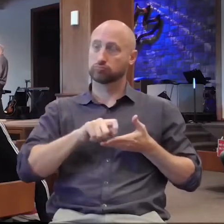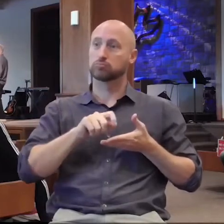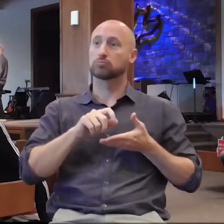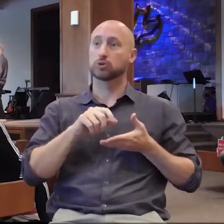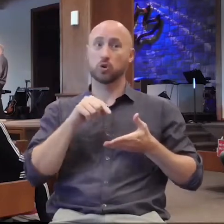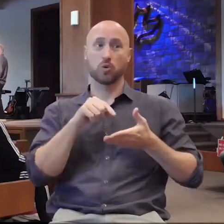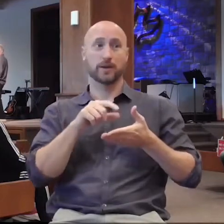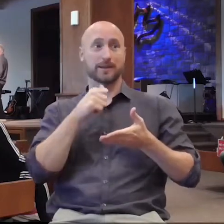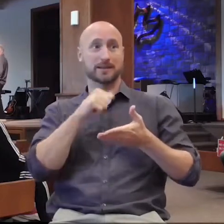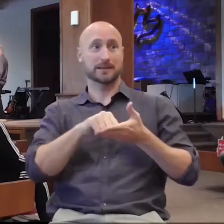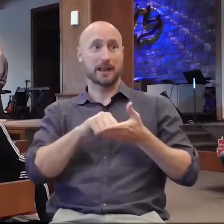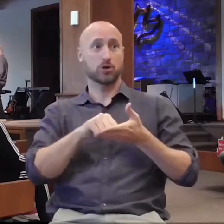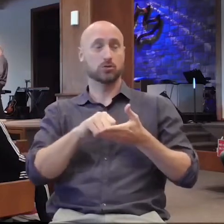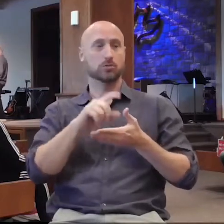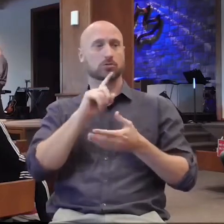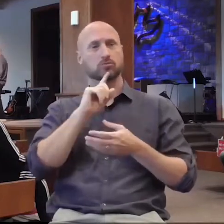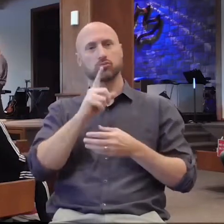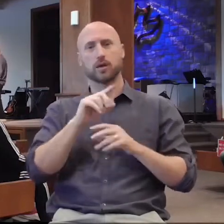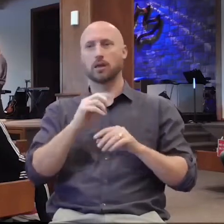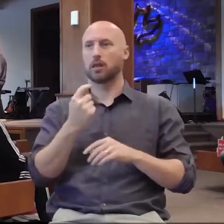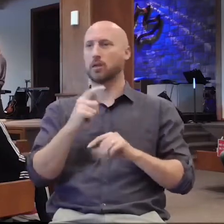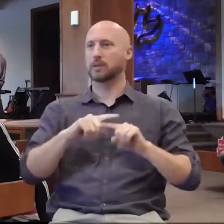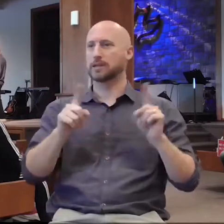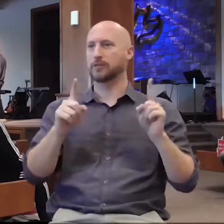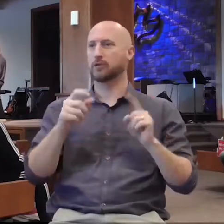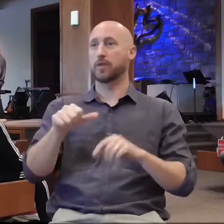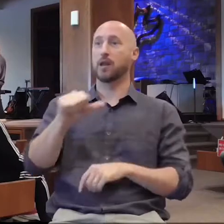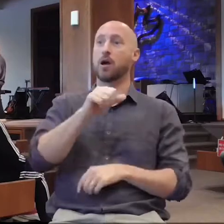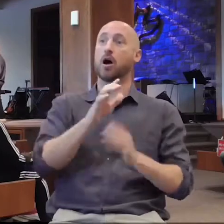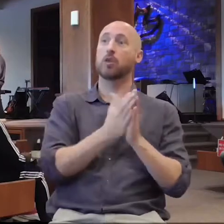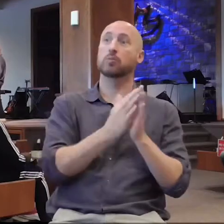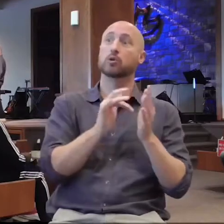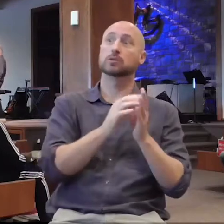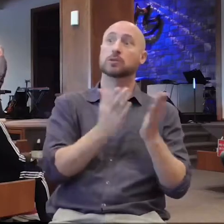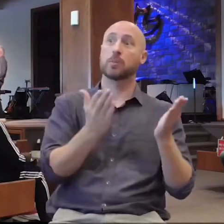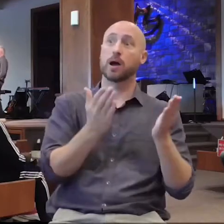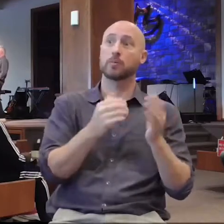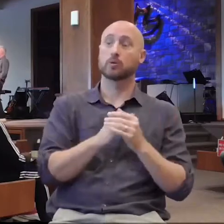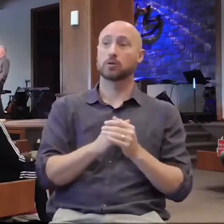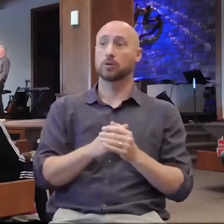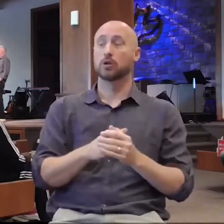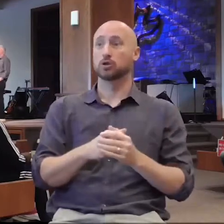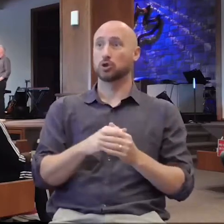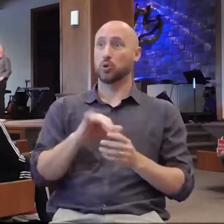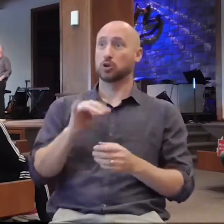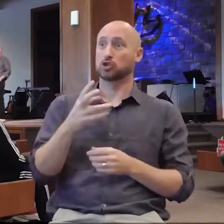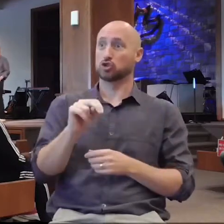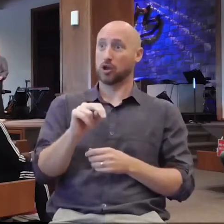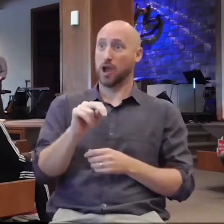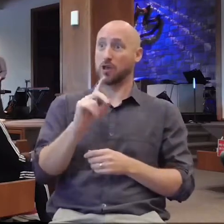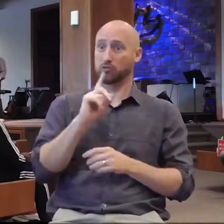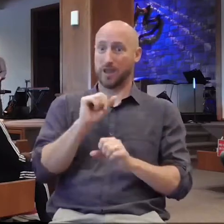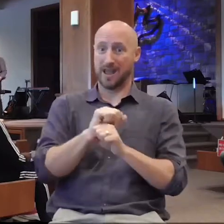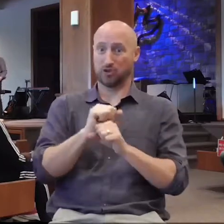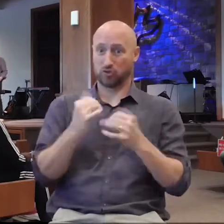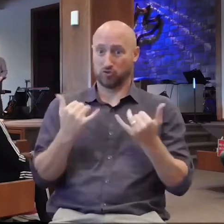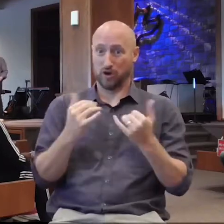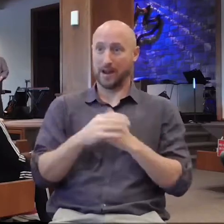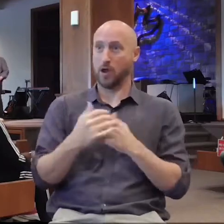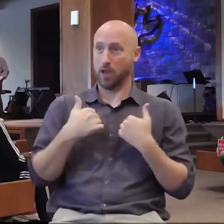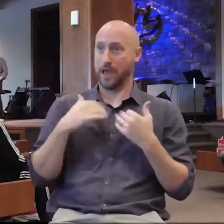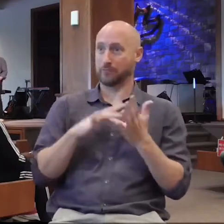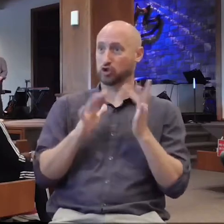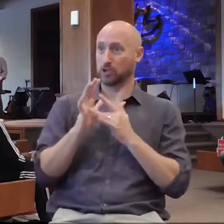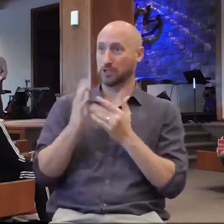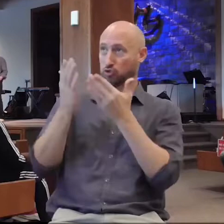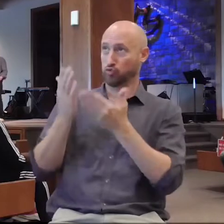Bible, because in those books, the writer was inspired by the Holy Spirit to write. John actually has Jesus standing right in front of him,